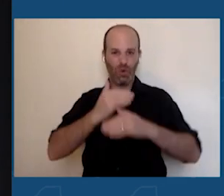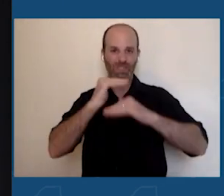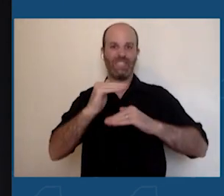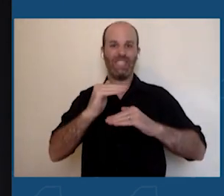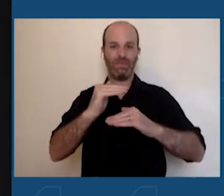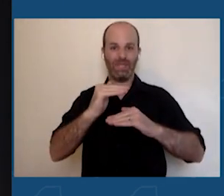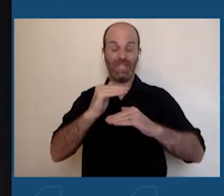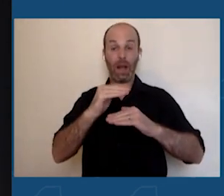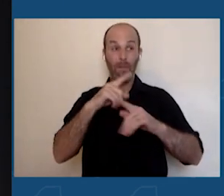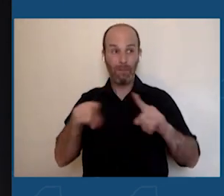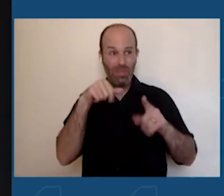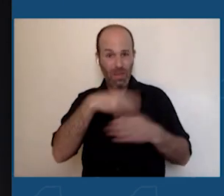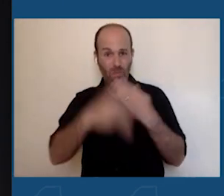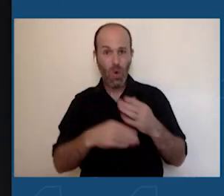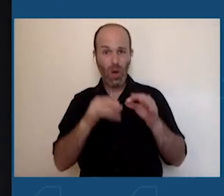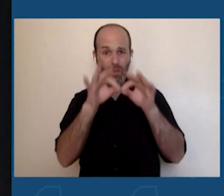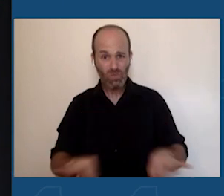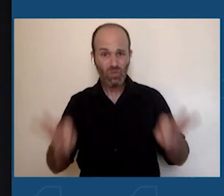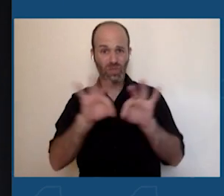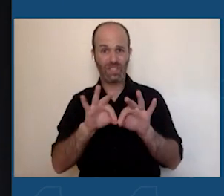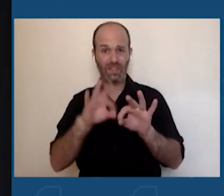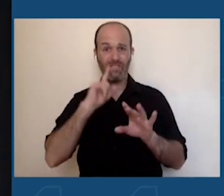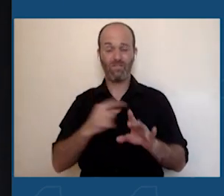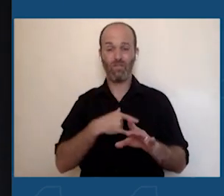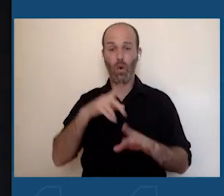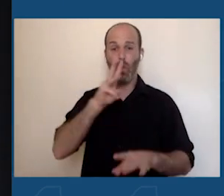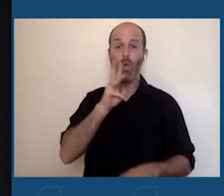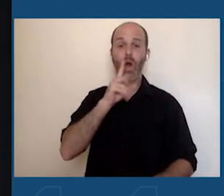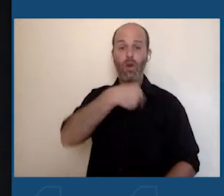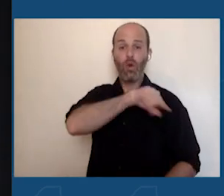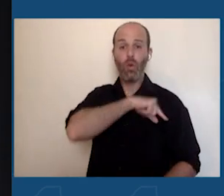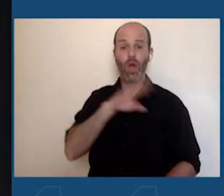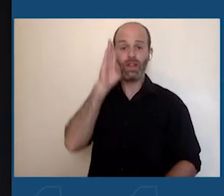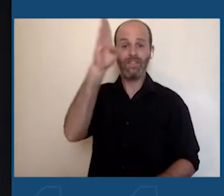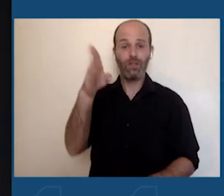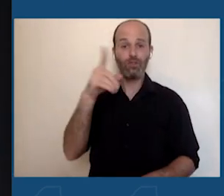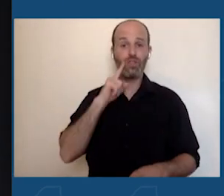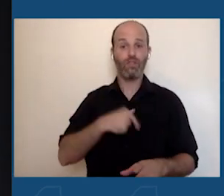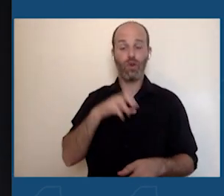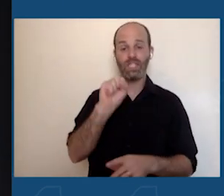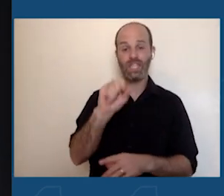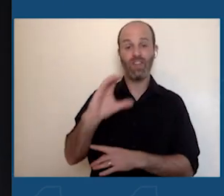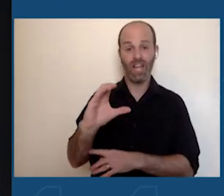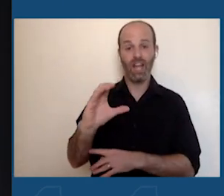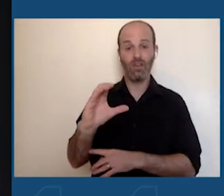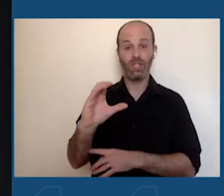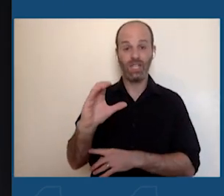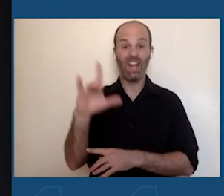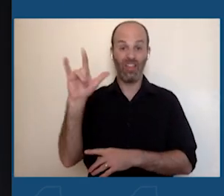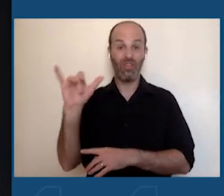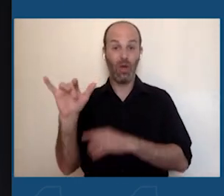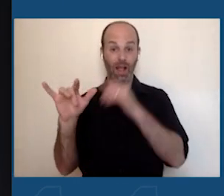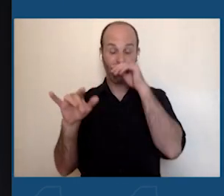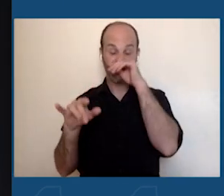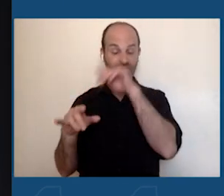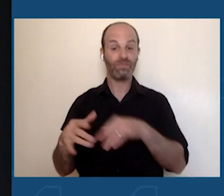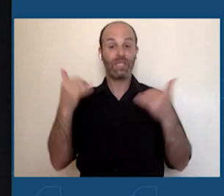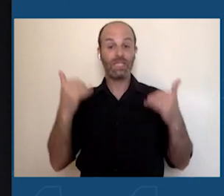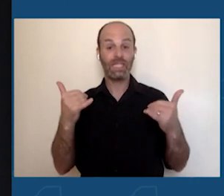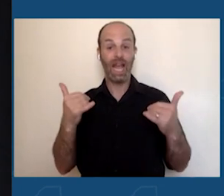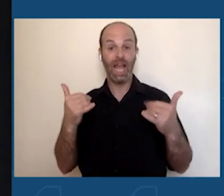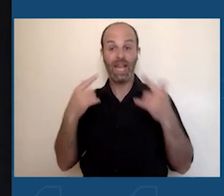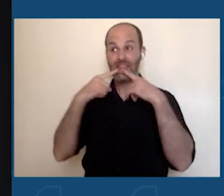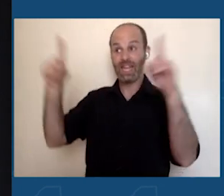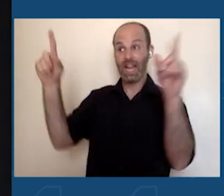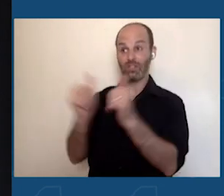Suffolk County particularly water quality future. Today, what the governor has announced has lifted that